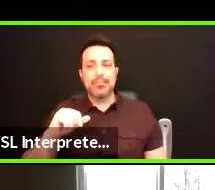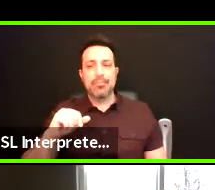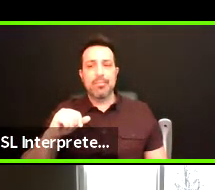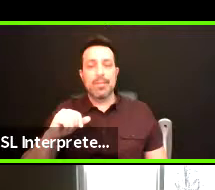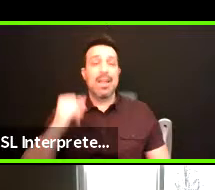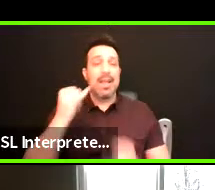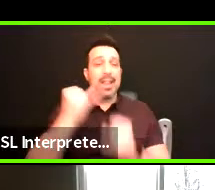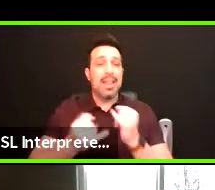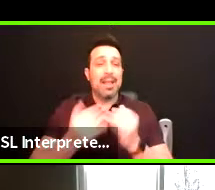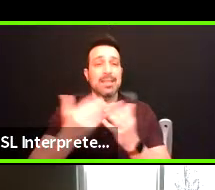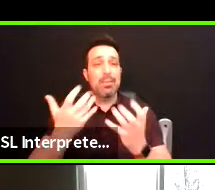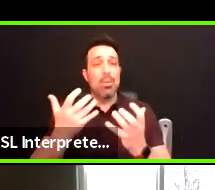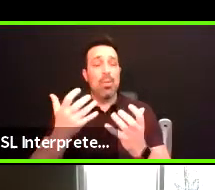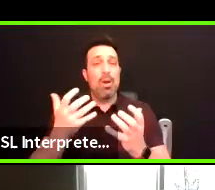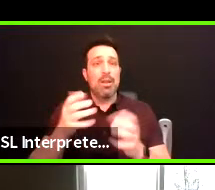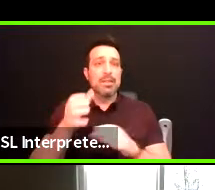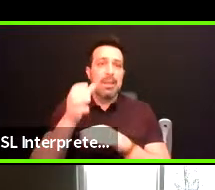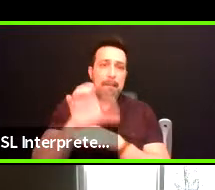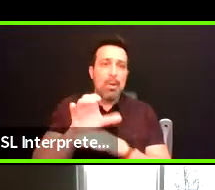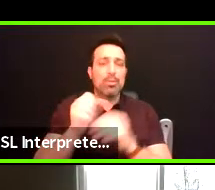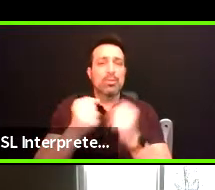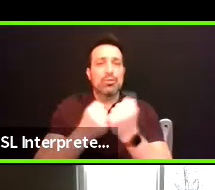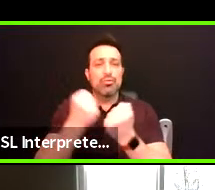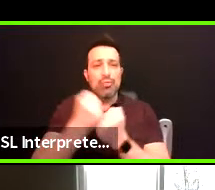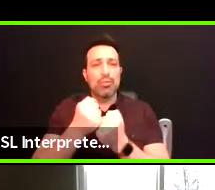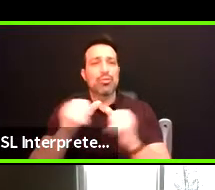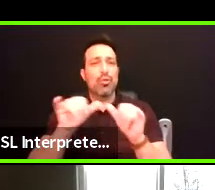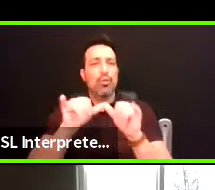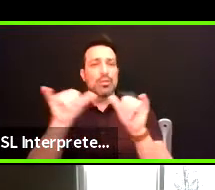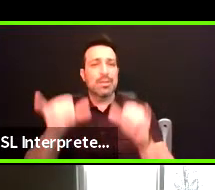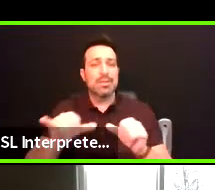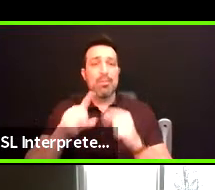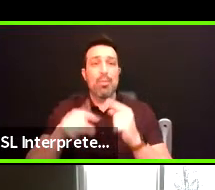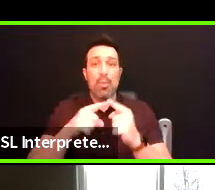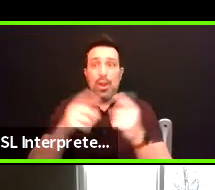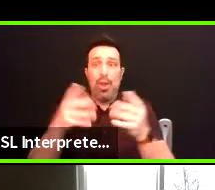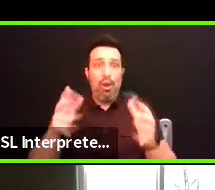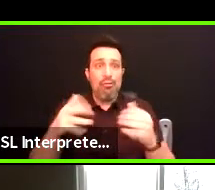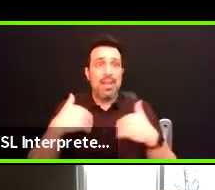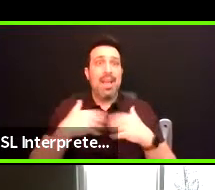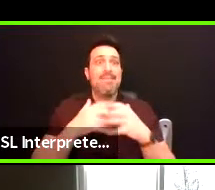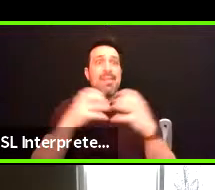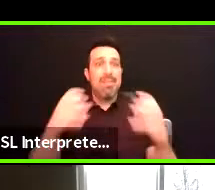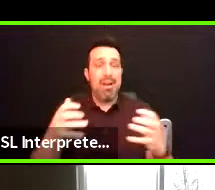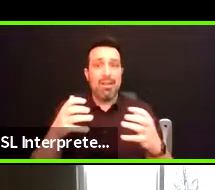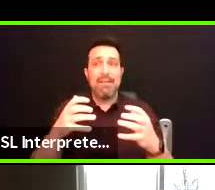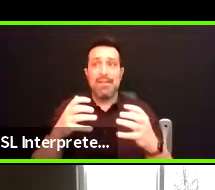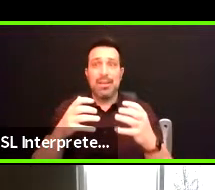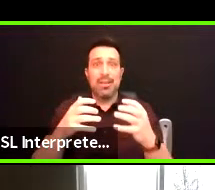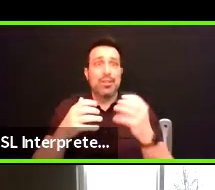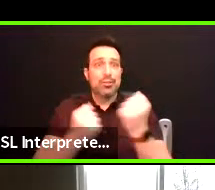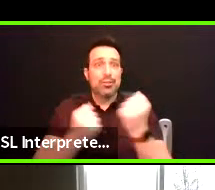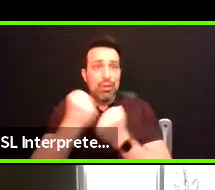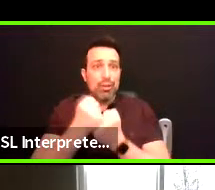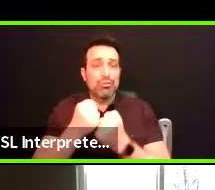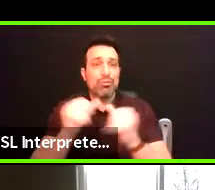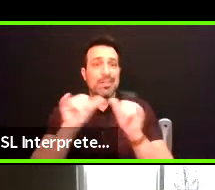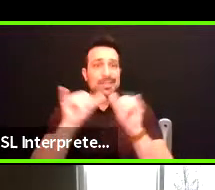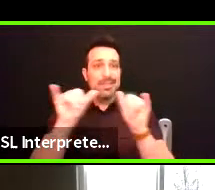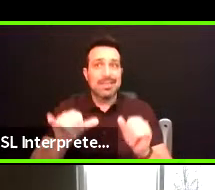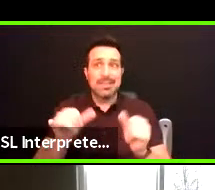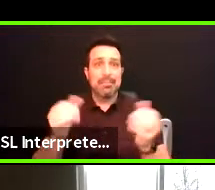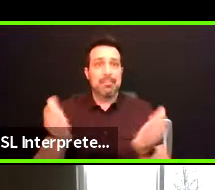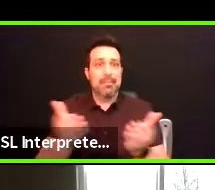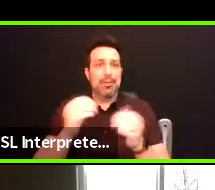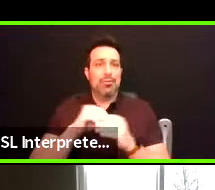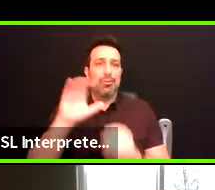thing we want to do is impose, you know, a structure or a system when there's already a lot of structures and systems that, you know, are here in